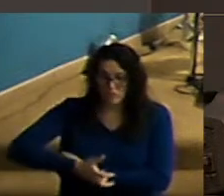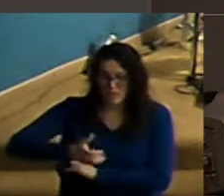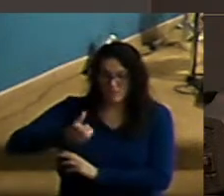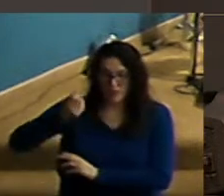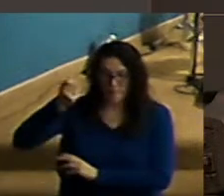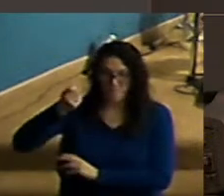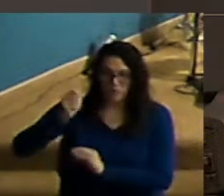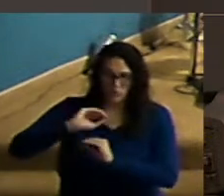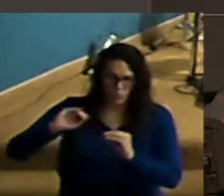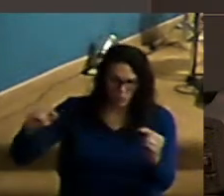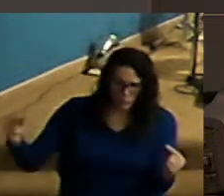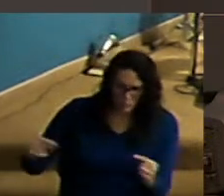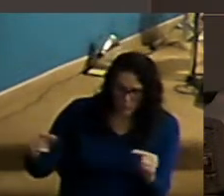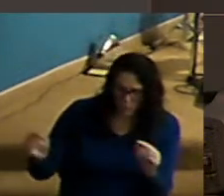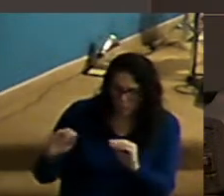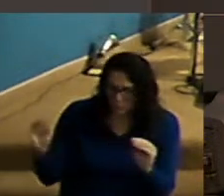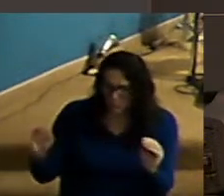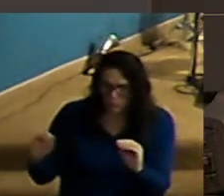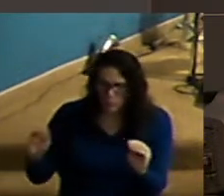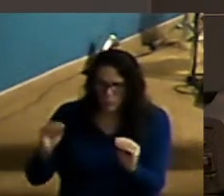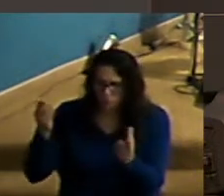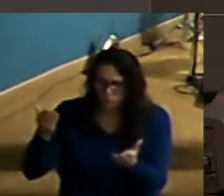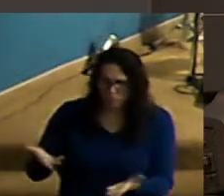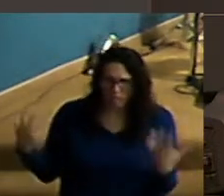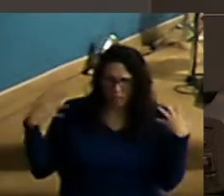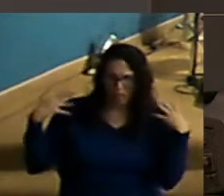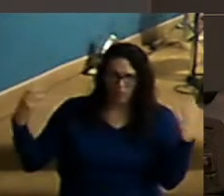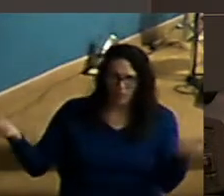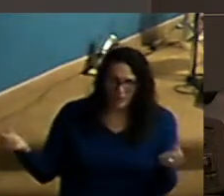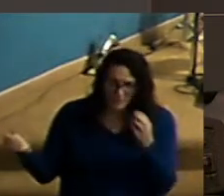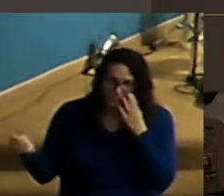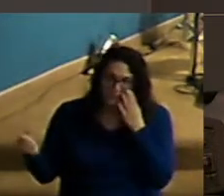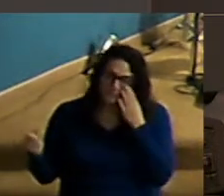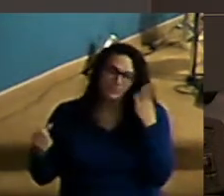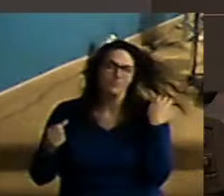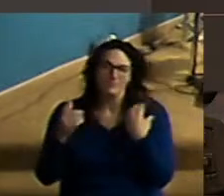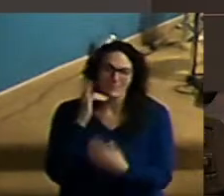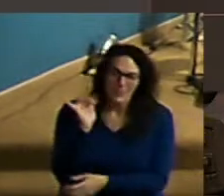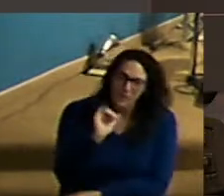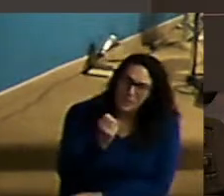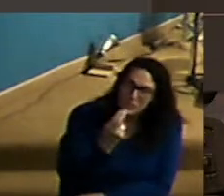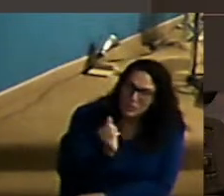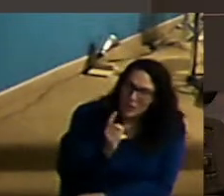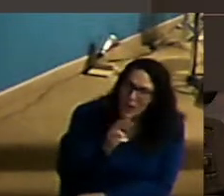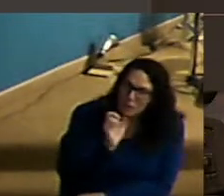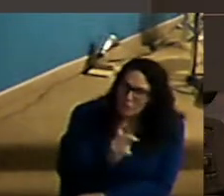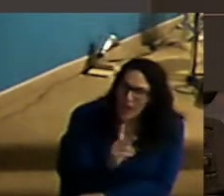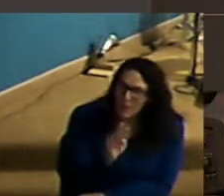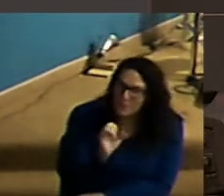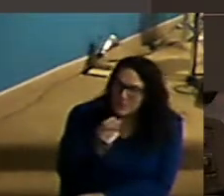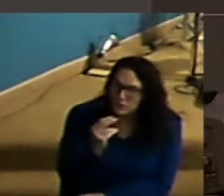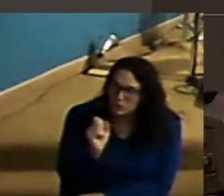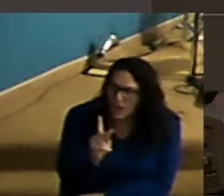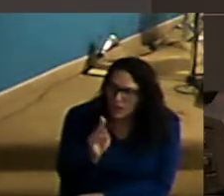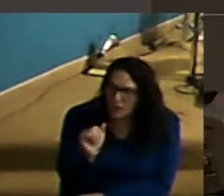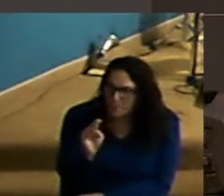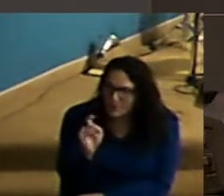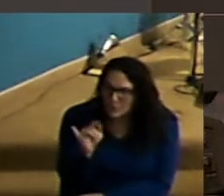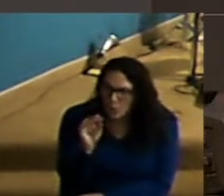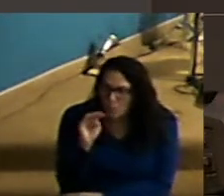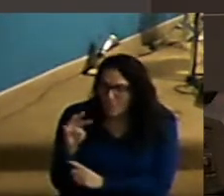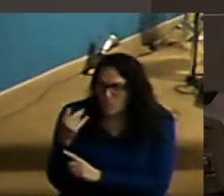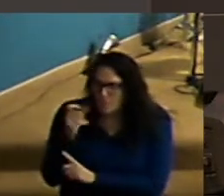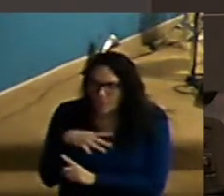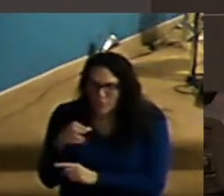den, no wound was found on him. Sounds a little bit like Shadrach, Meshach, and Abednego. Remember, that fourth man was in the fire, looked like a son of the